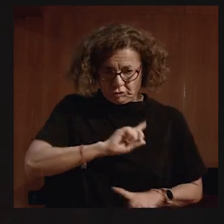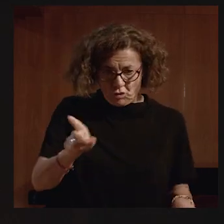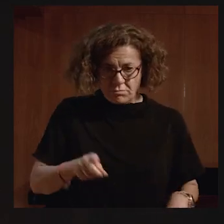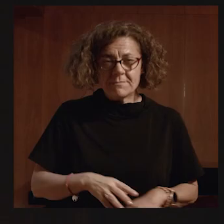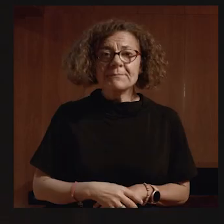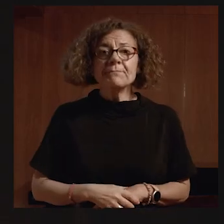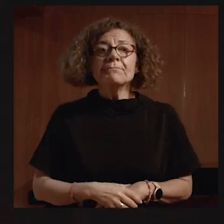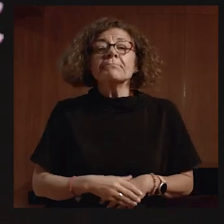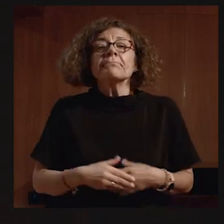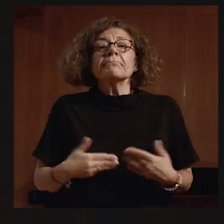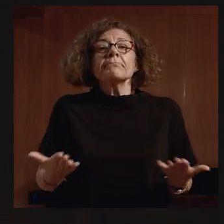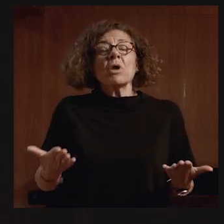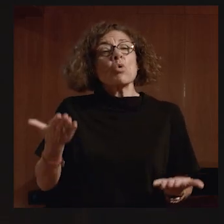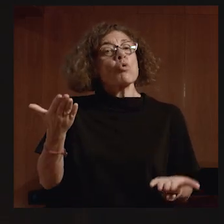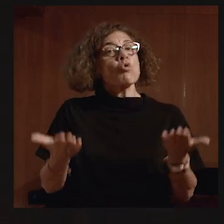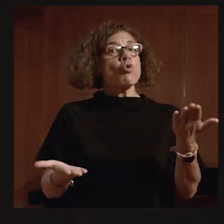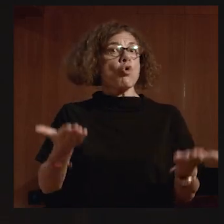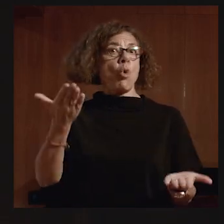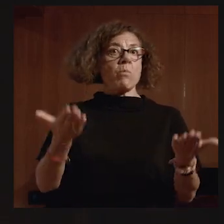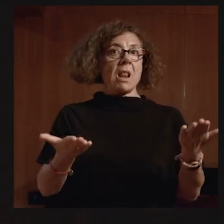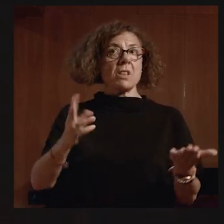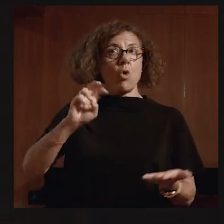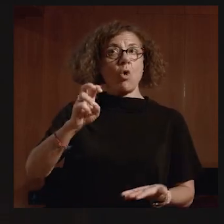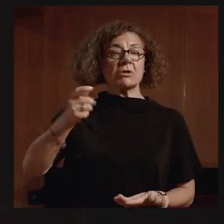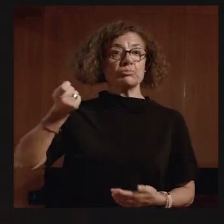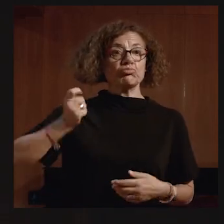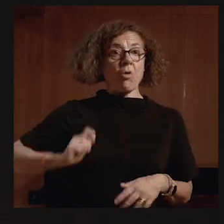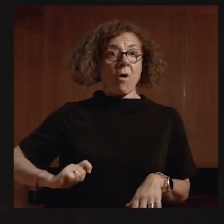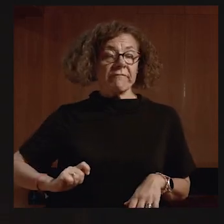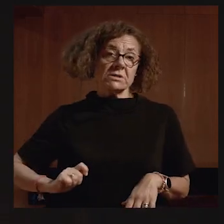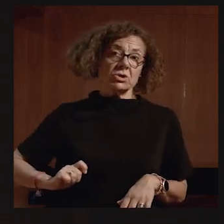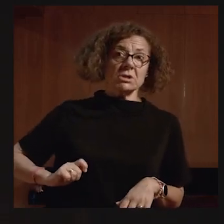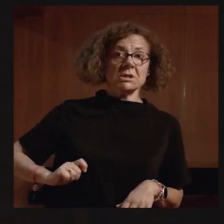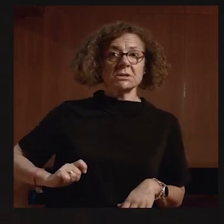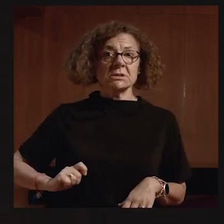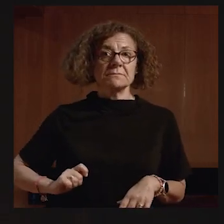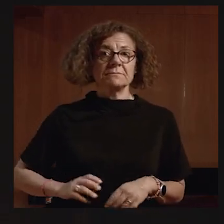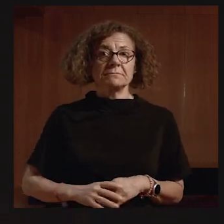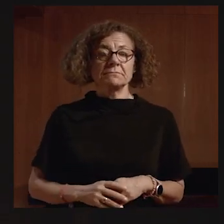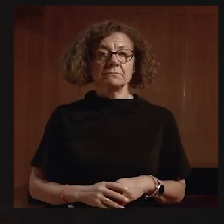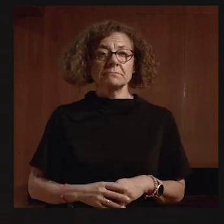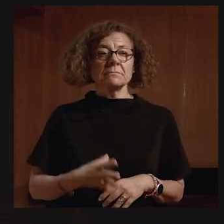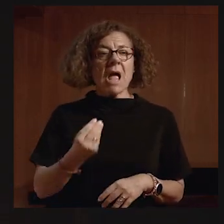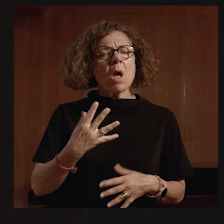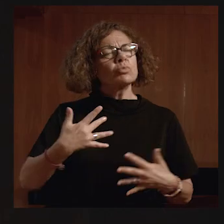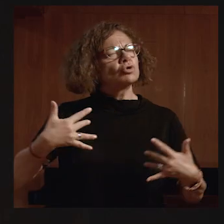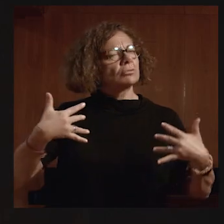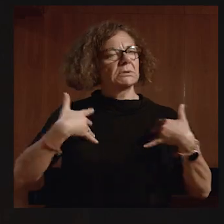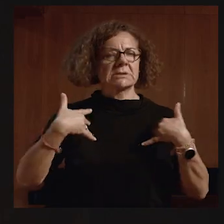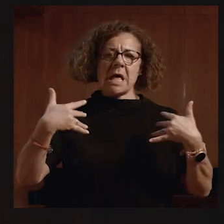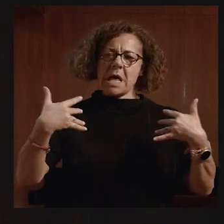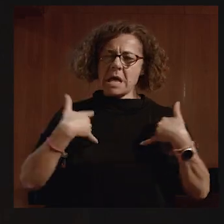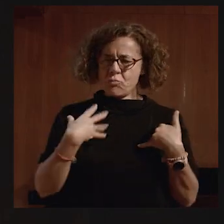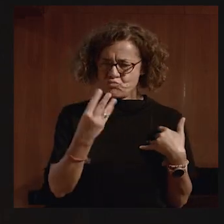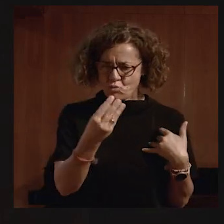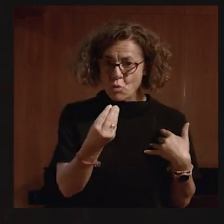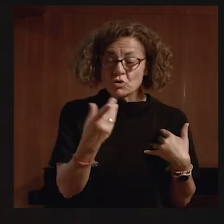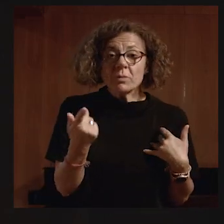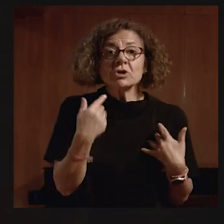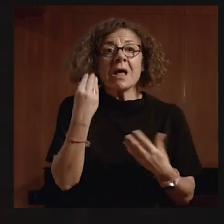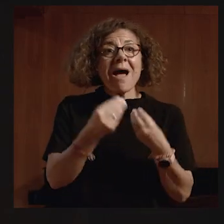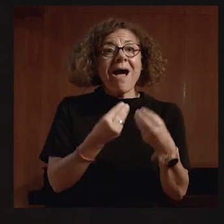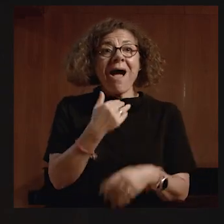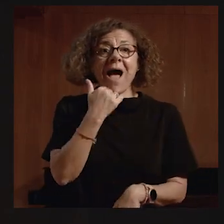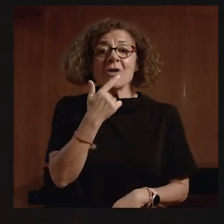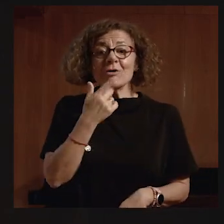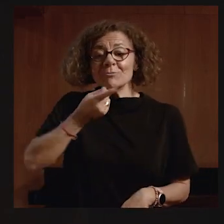to lots of other professions, there is a huge sacrifice there, but we're doing this because we have a passion. However, money's